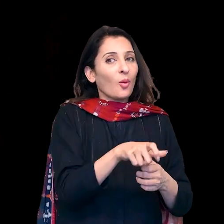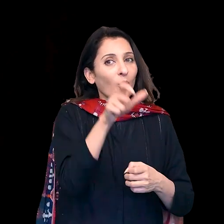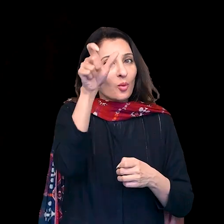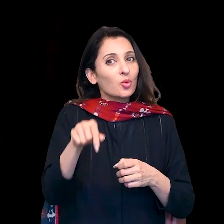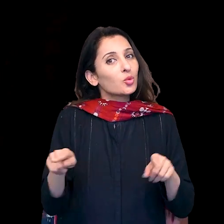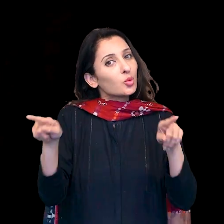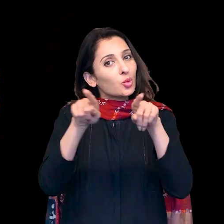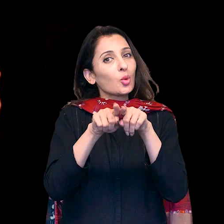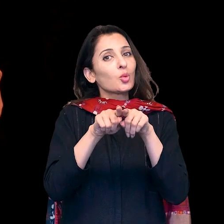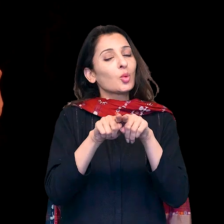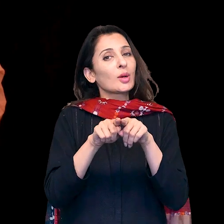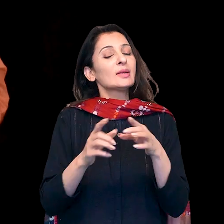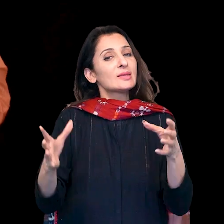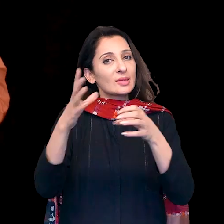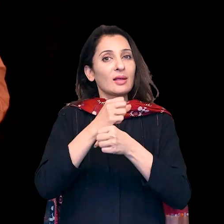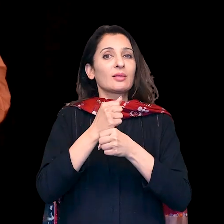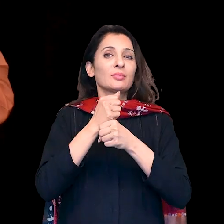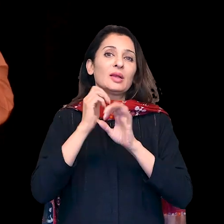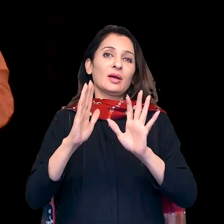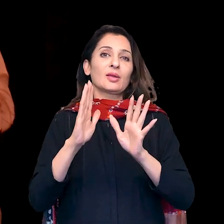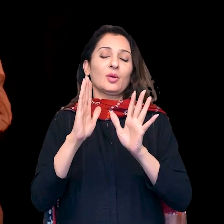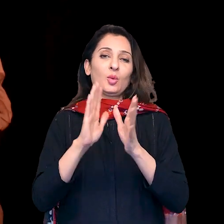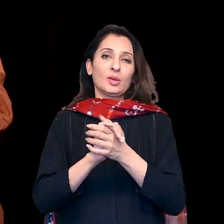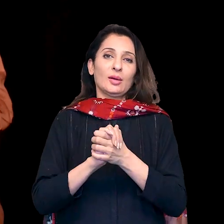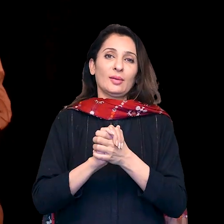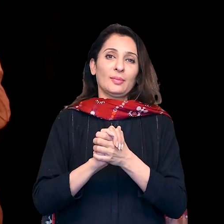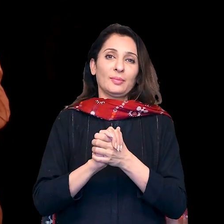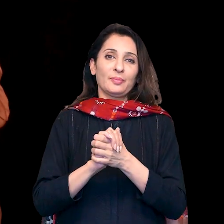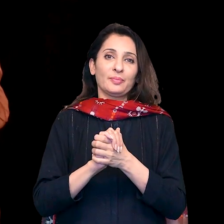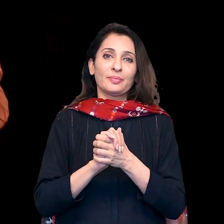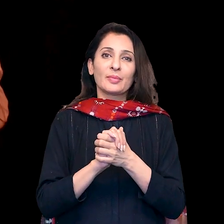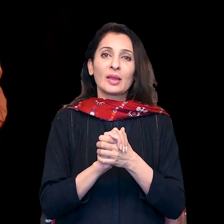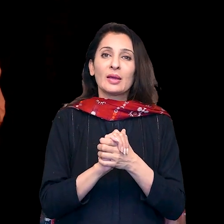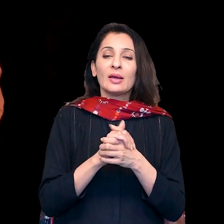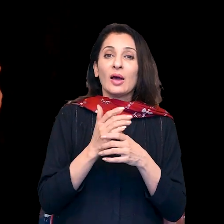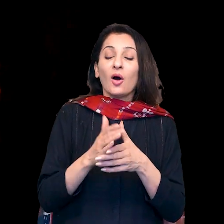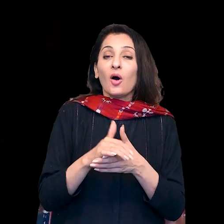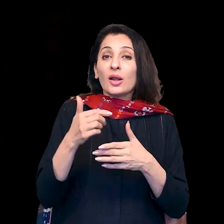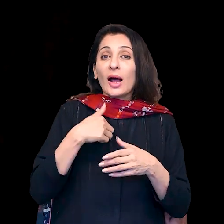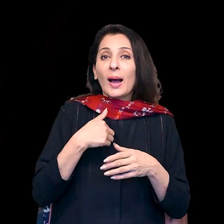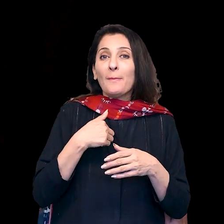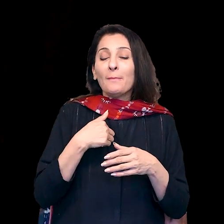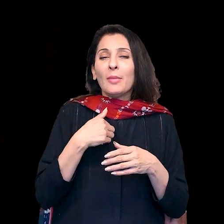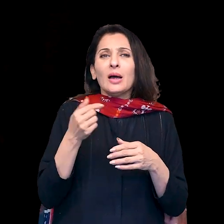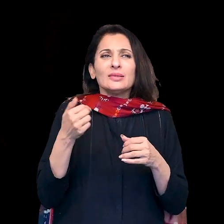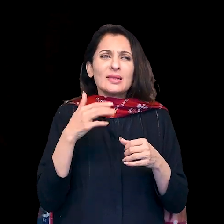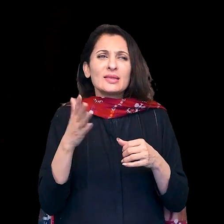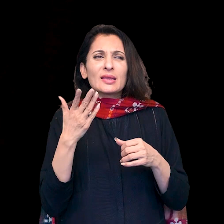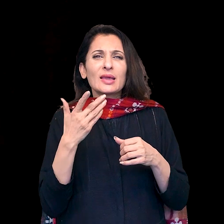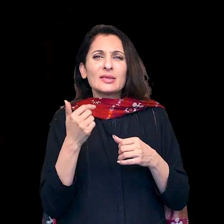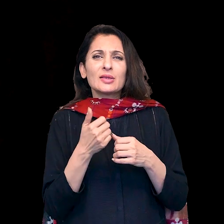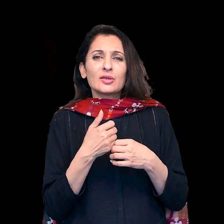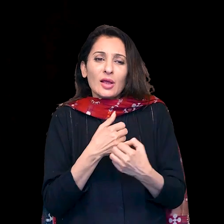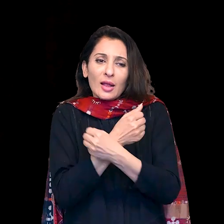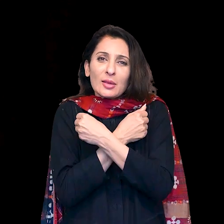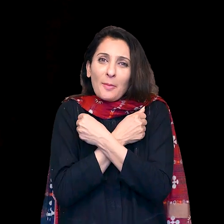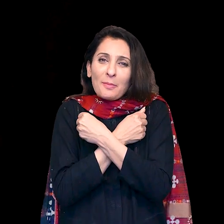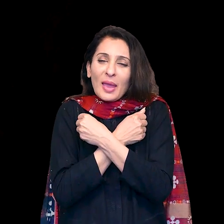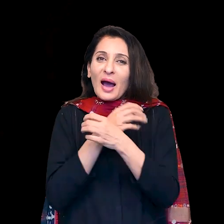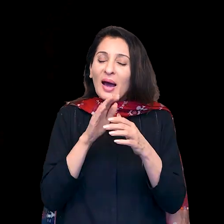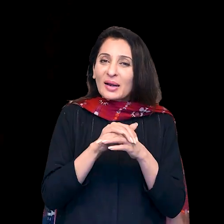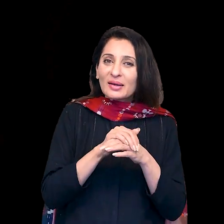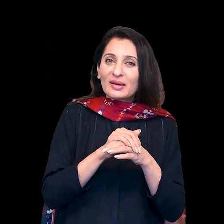by people who raised us, and the second one, the one who we fell in love with. People who raised us, that's where we